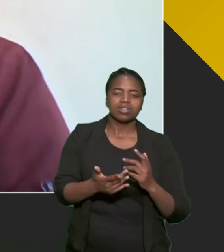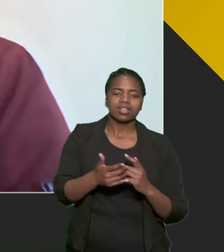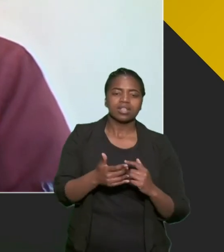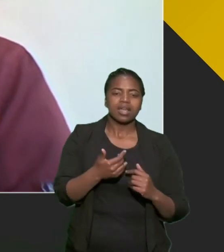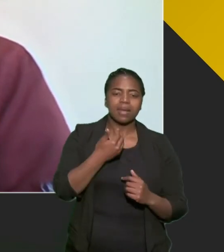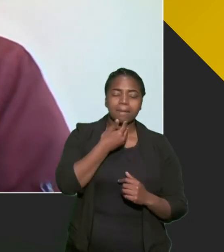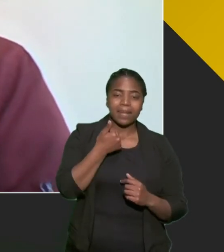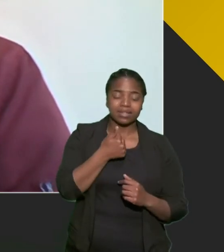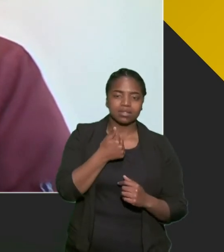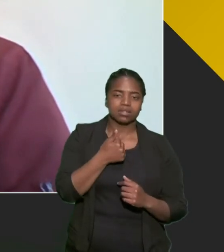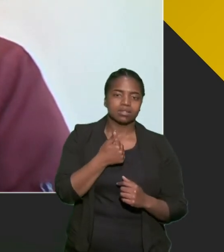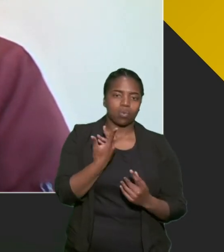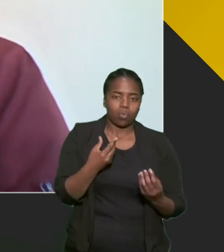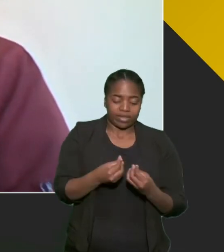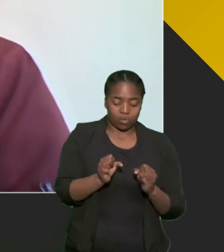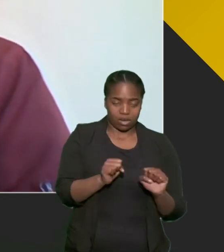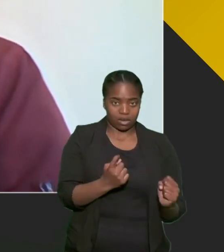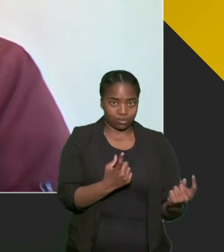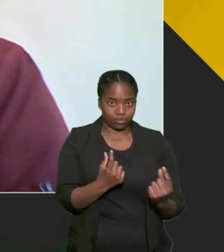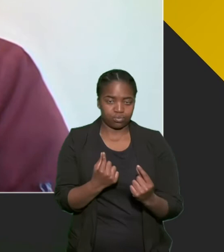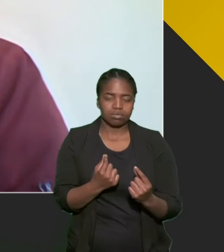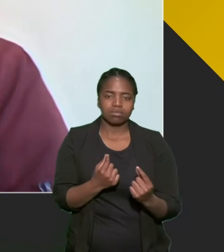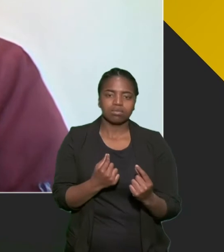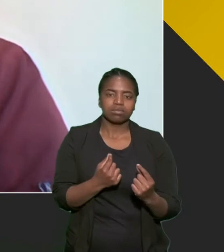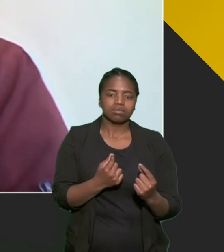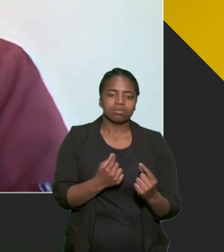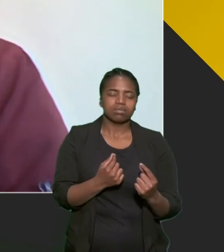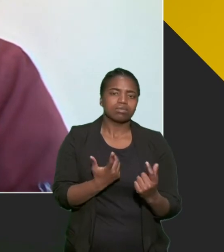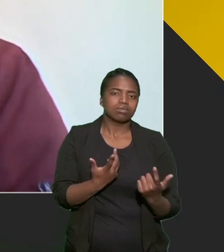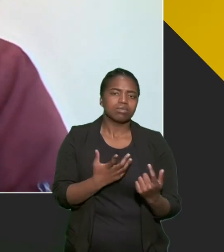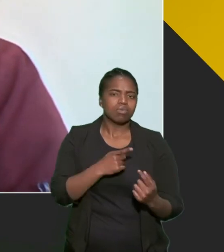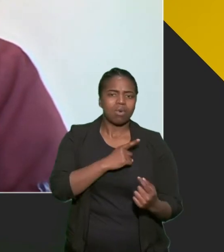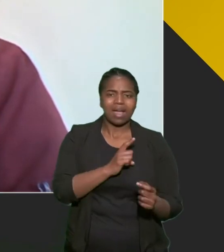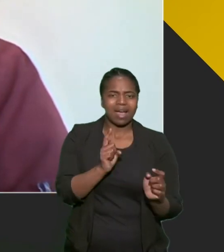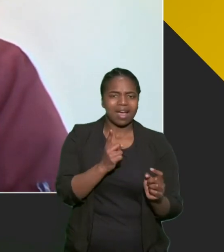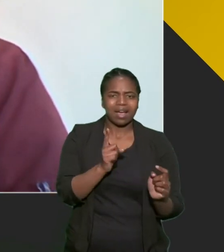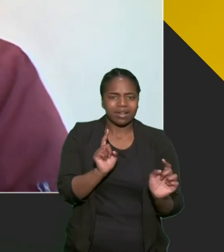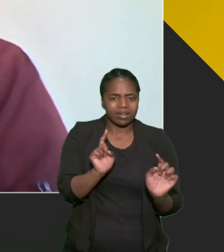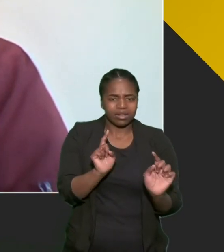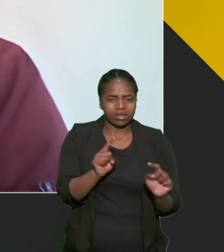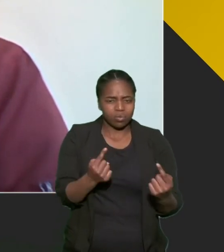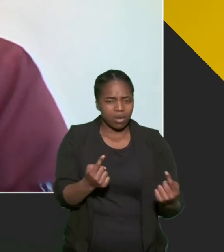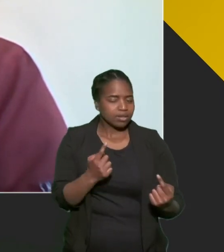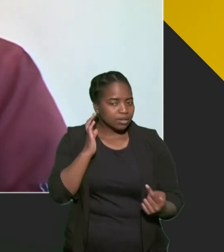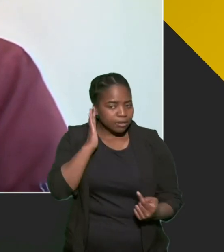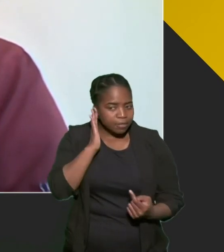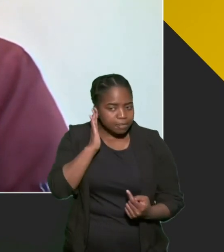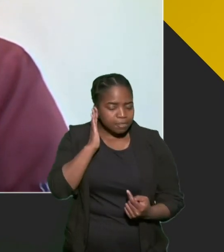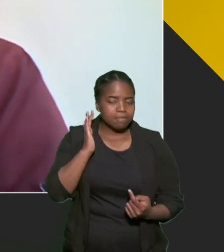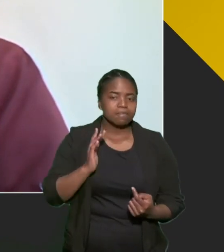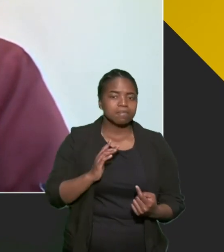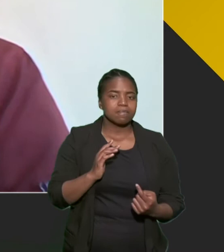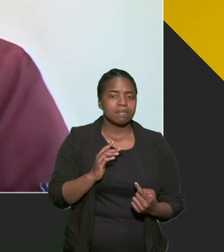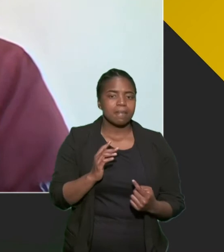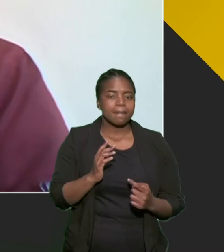is that we must actually face the political issue. Because there is no way that we can fix the country unless we have